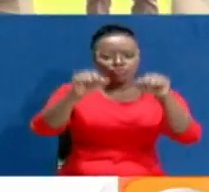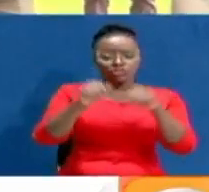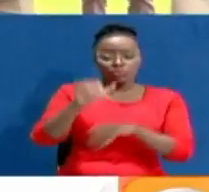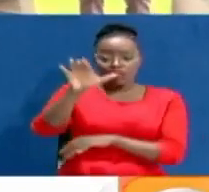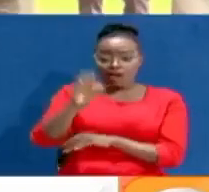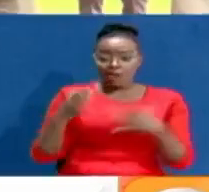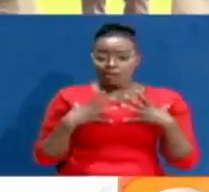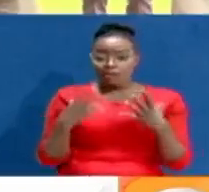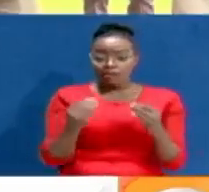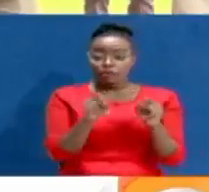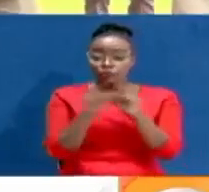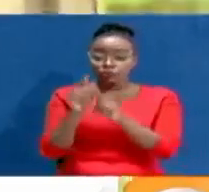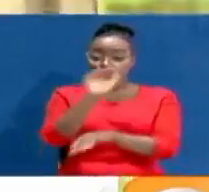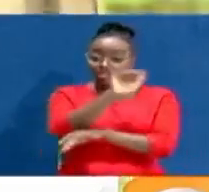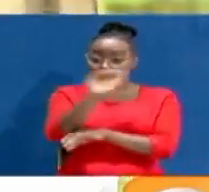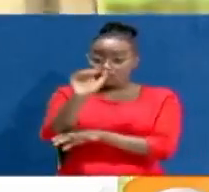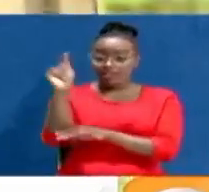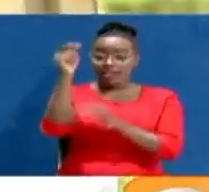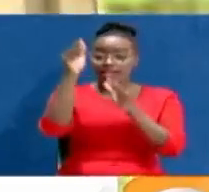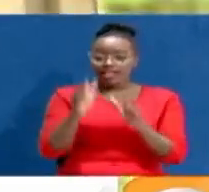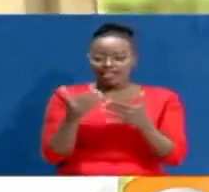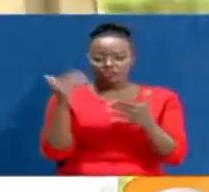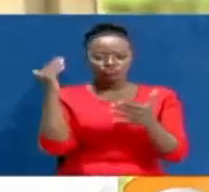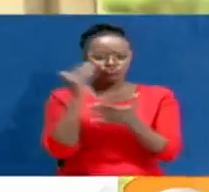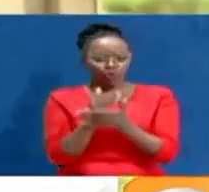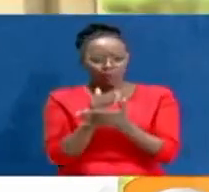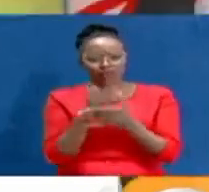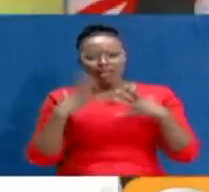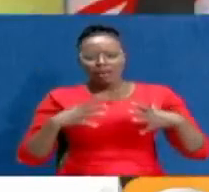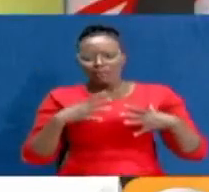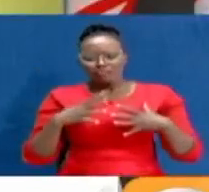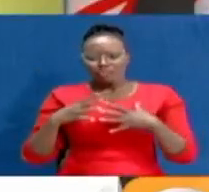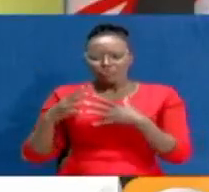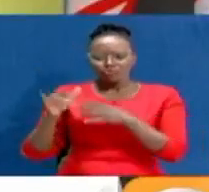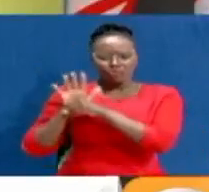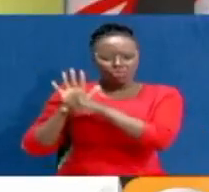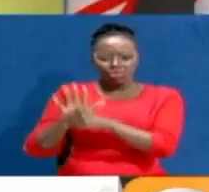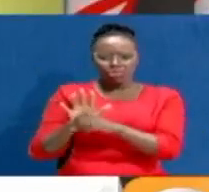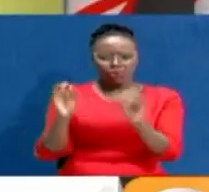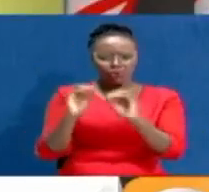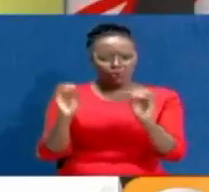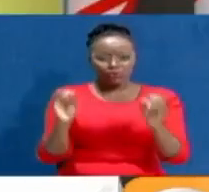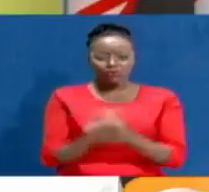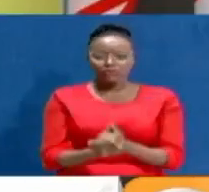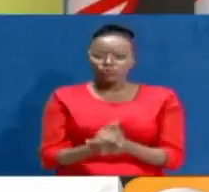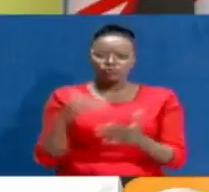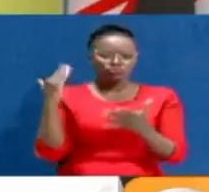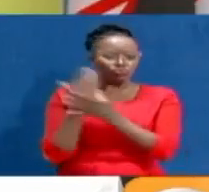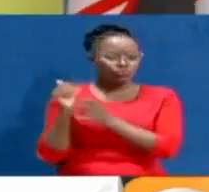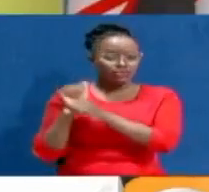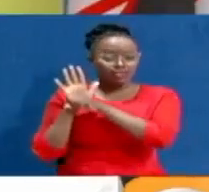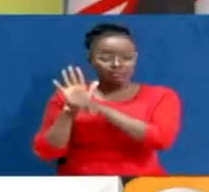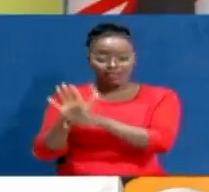Mutahi Kagwe hata hivyo aliwaomba Wakenya kutowatelekeza wale wanaougua. Let's not